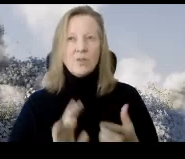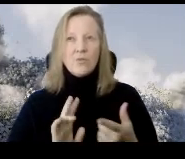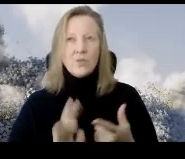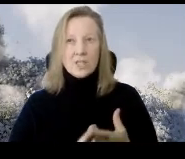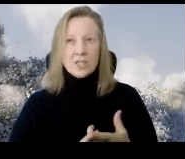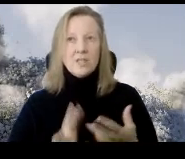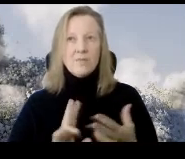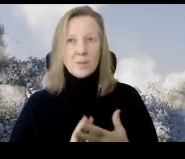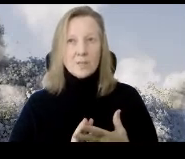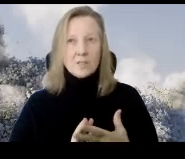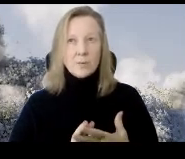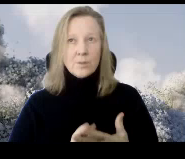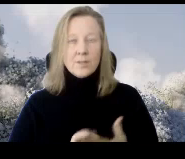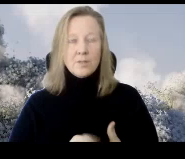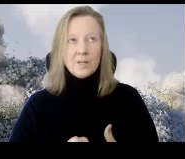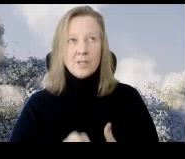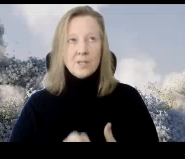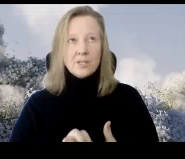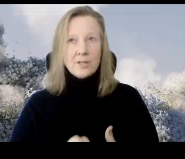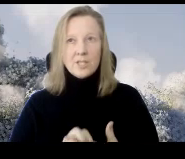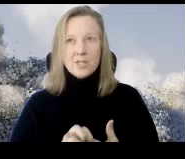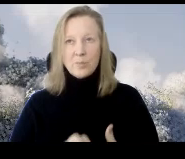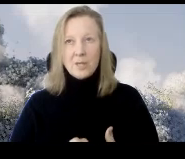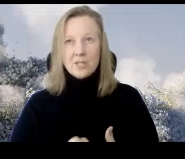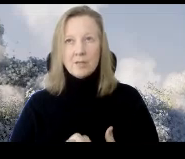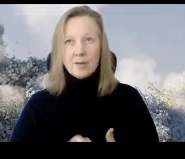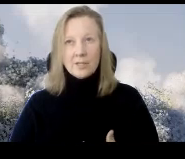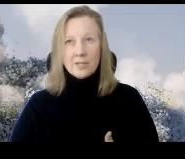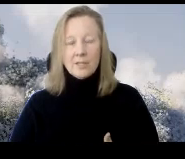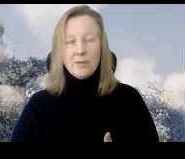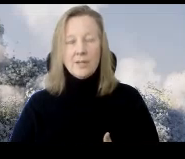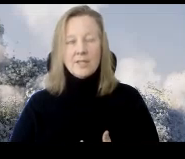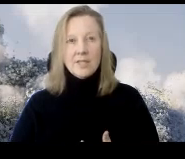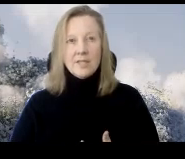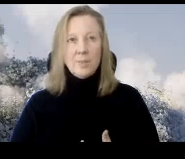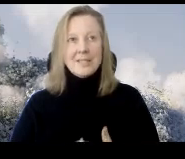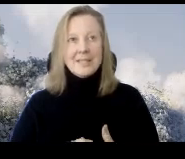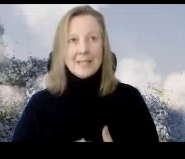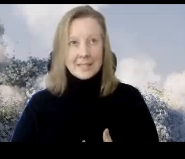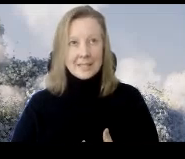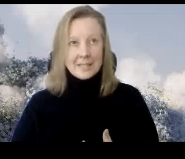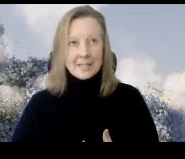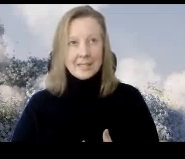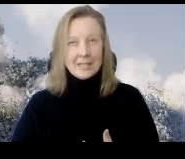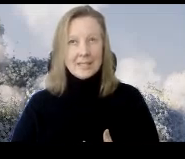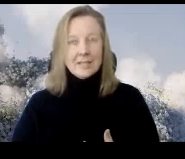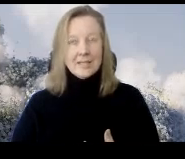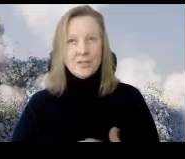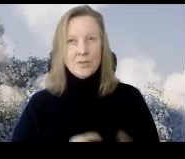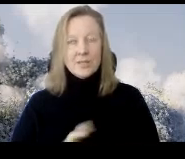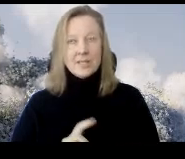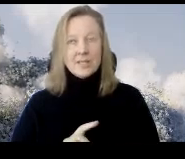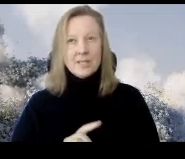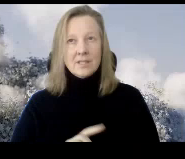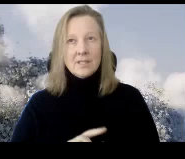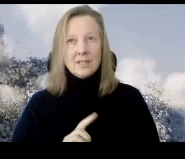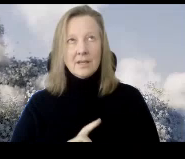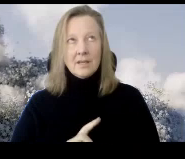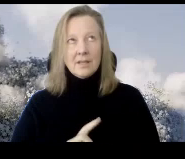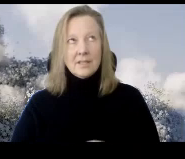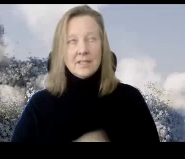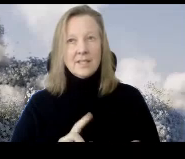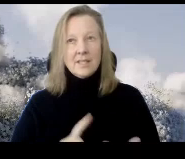Yes, so the physician and pharmacist course, communication strategies for patient interaction, you need a CLB 6. So that's 6